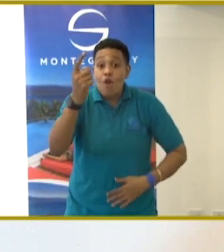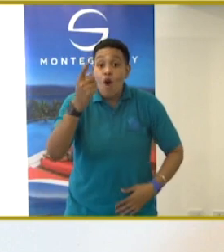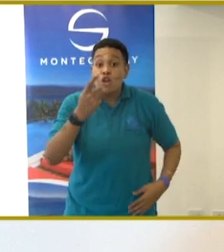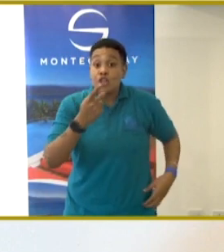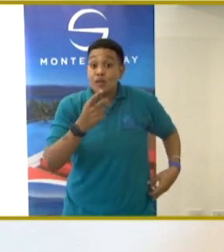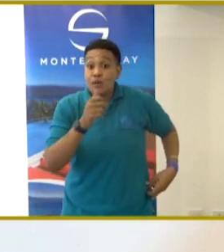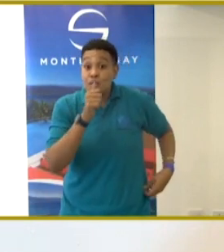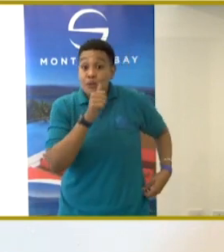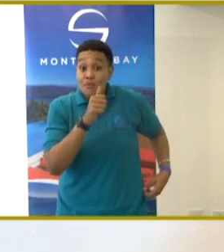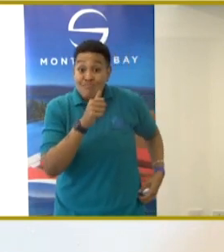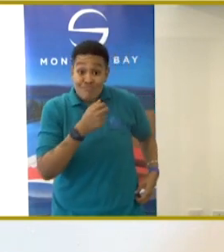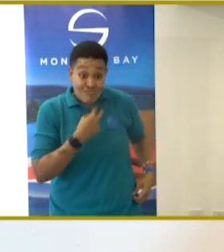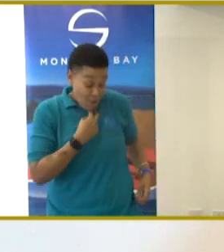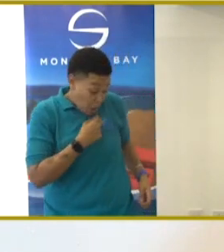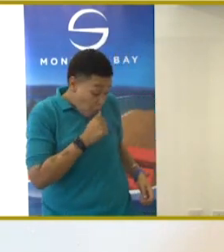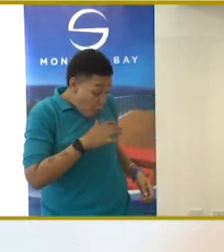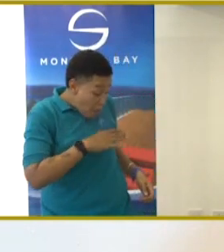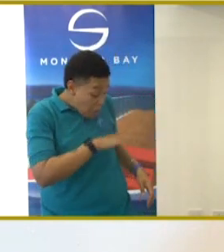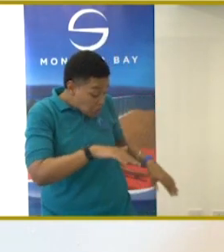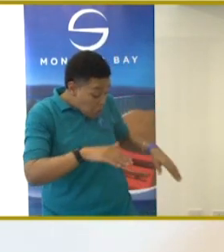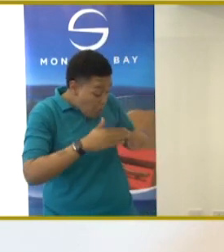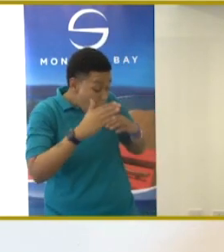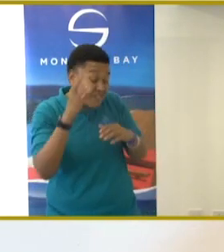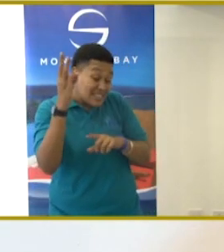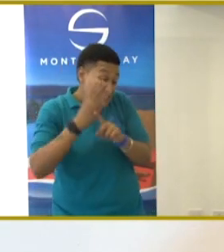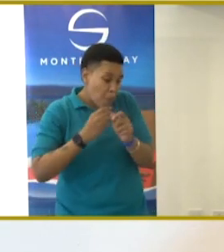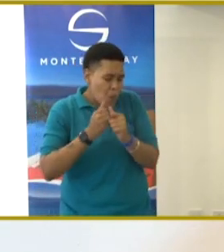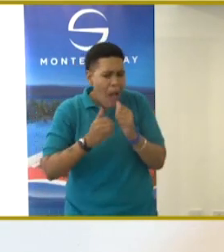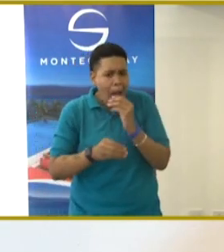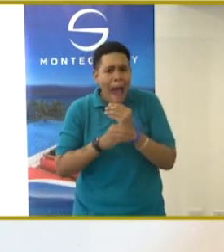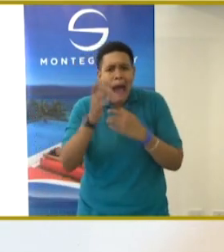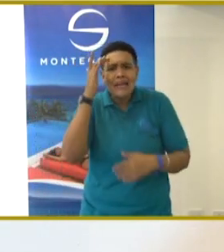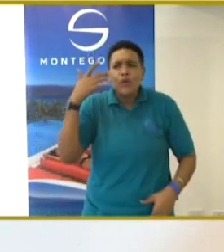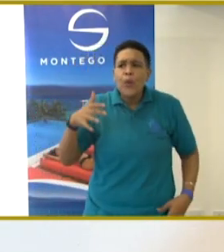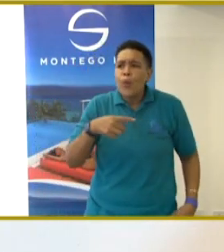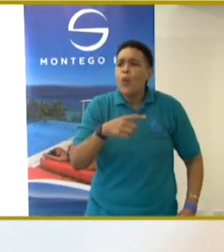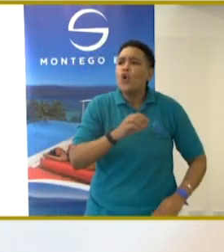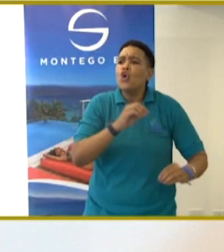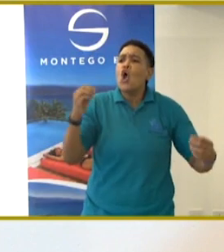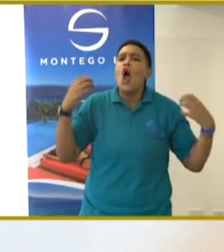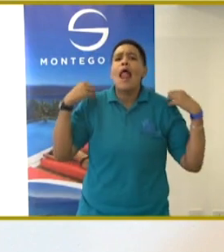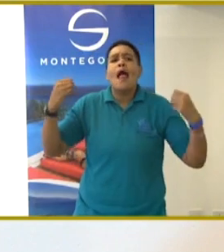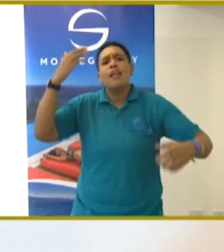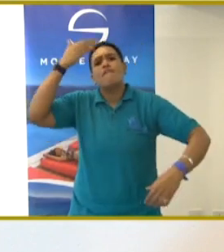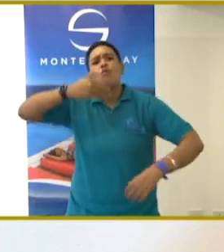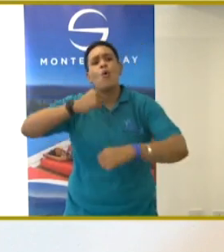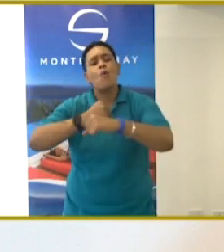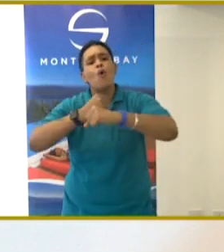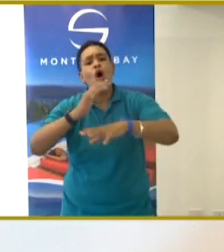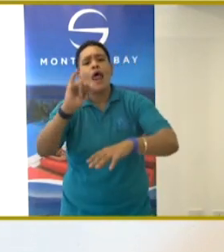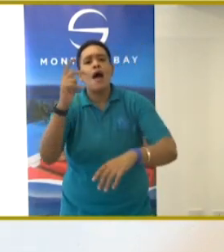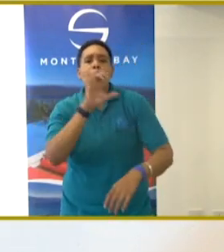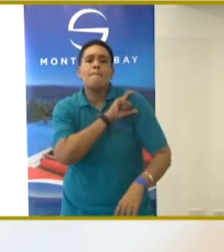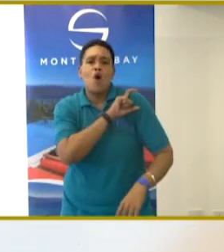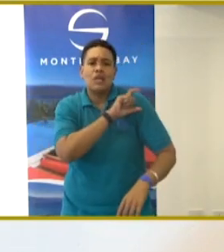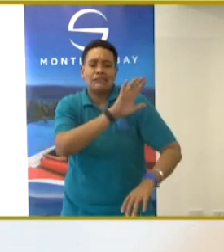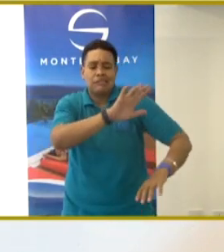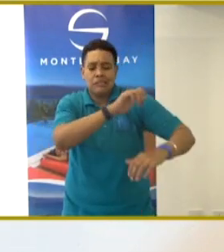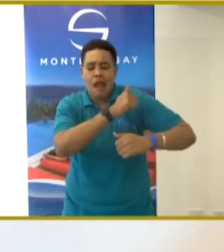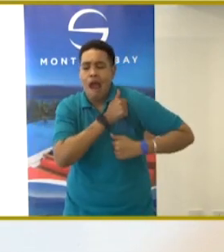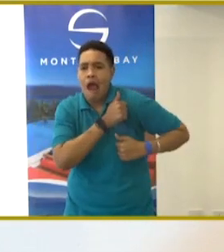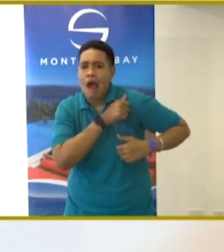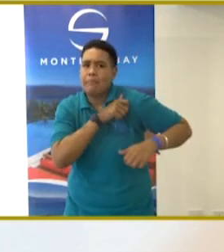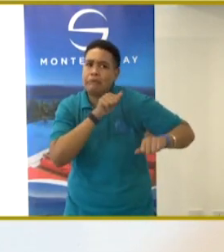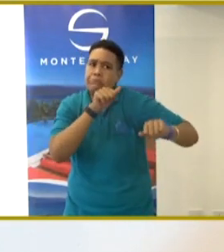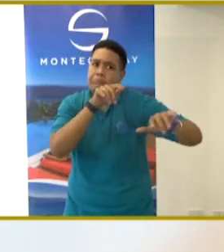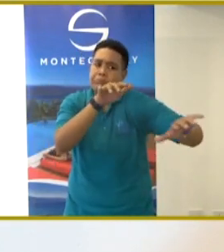women, children over 6 months with chronic illnesses, non-health frontline workers such as the police officers, army,